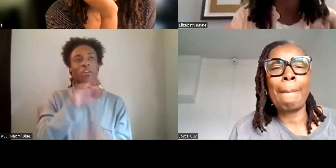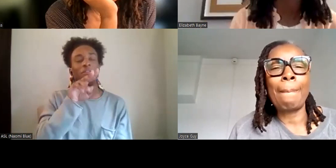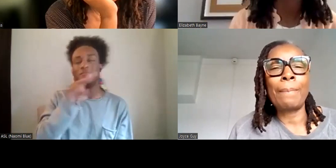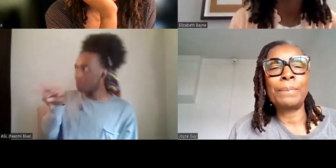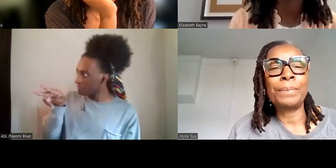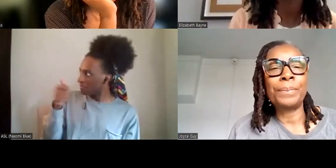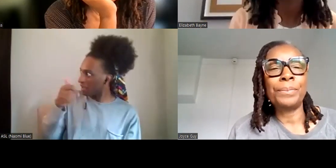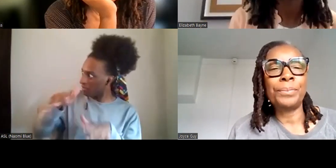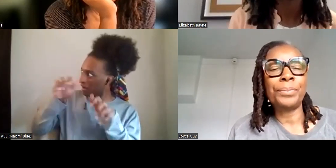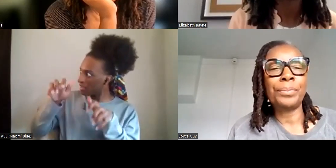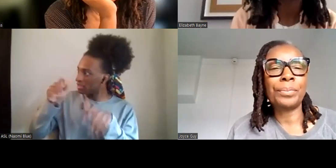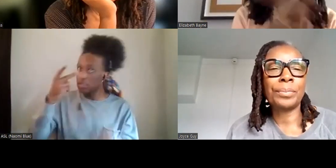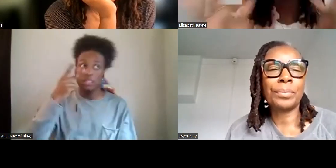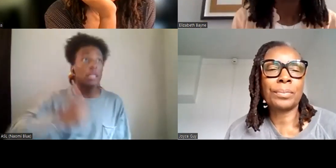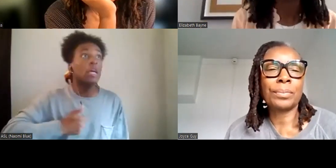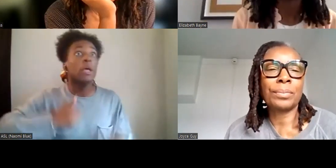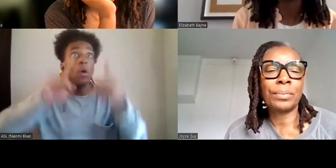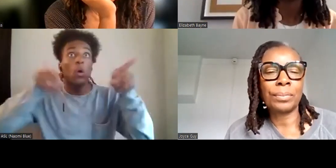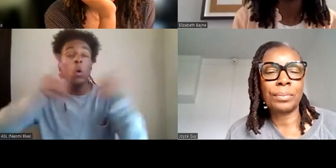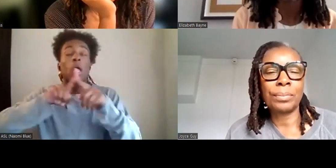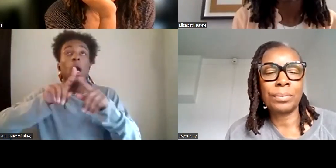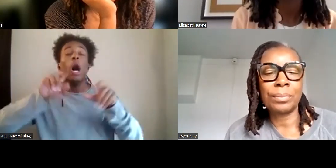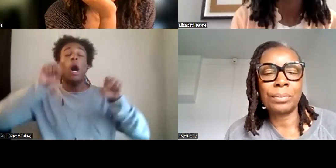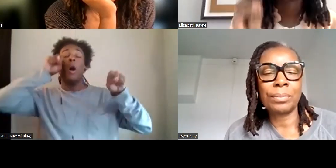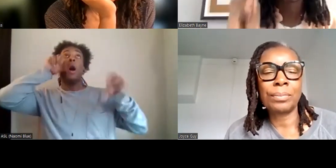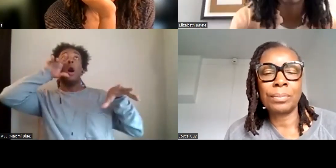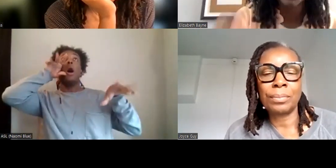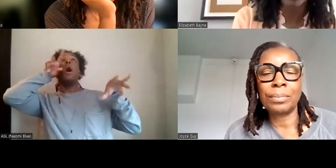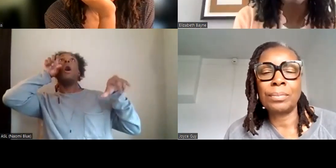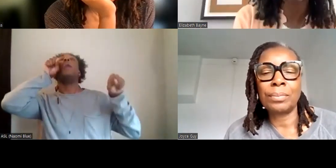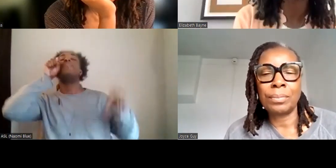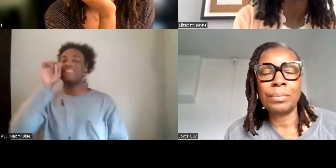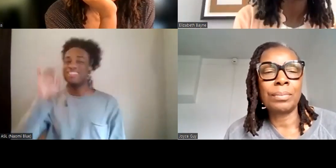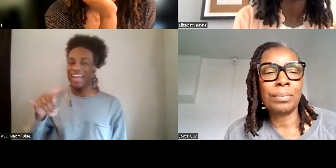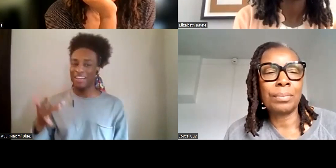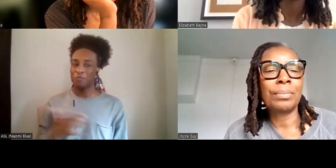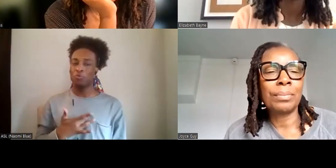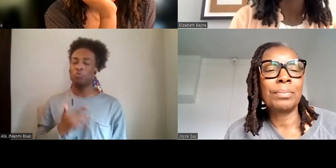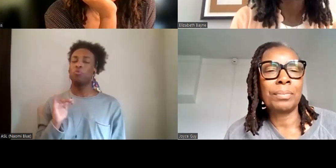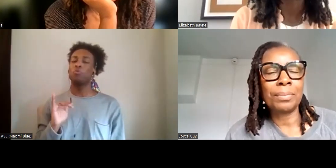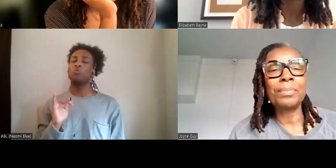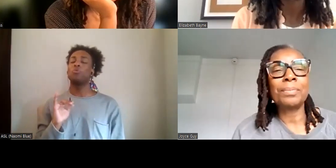on screen, like that, that's what made it possible for me to keep going on this journey.